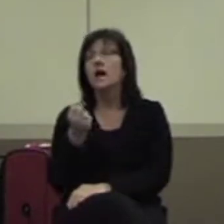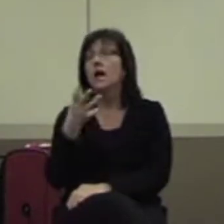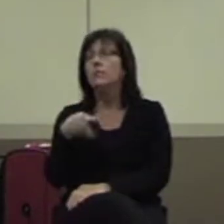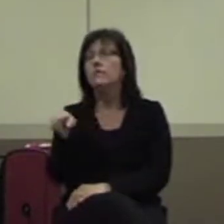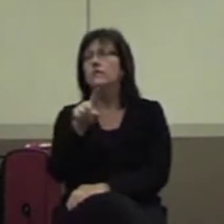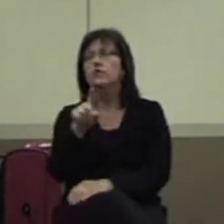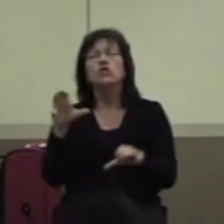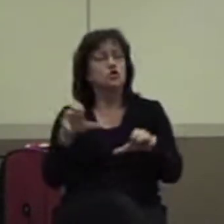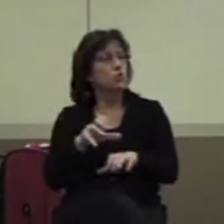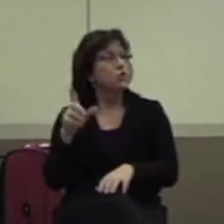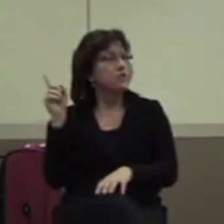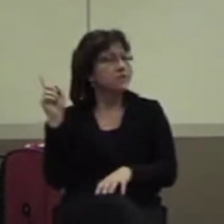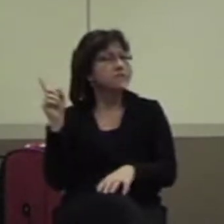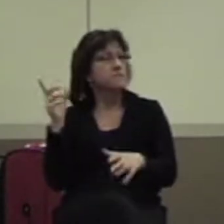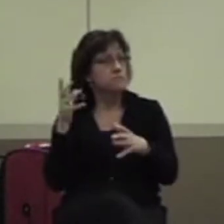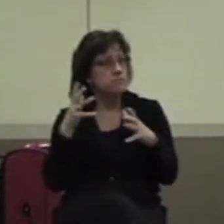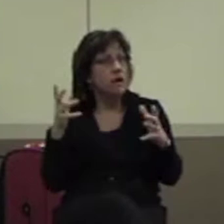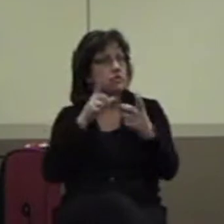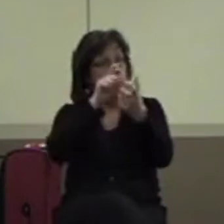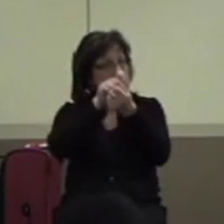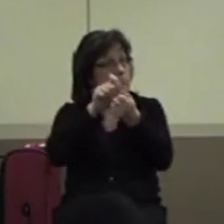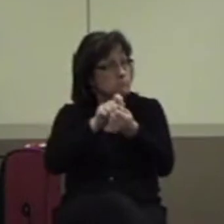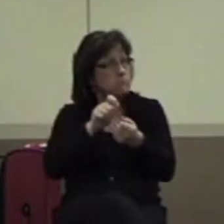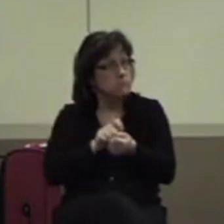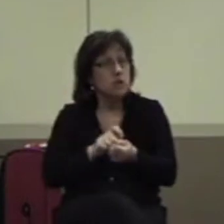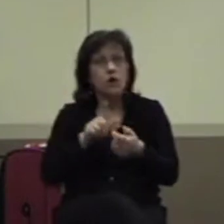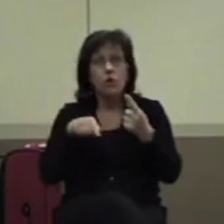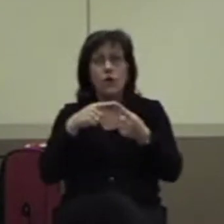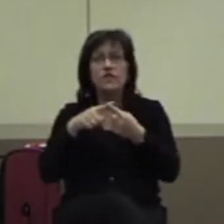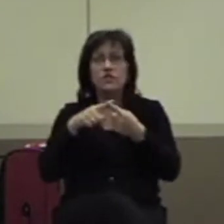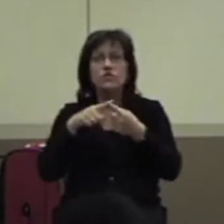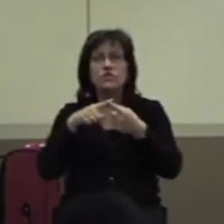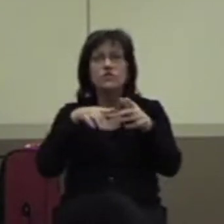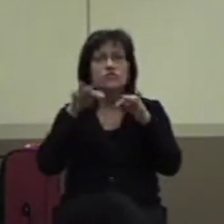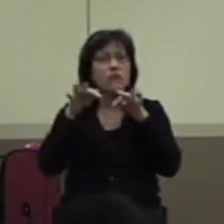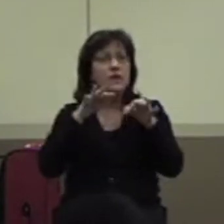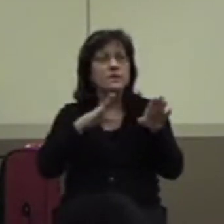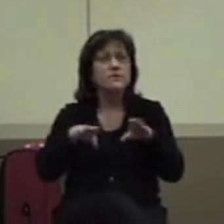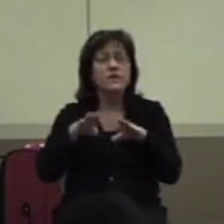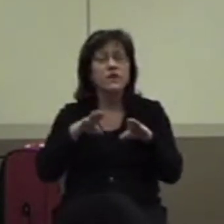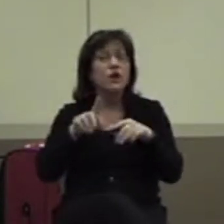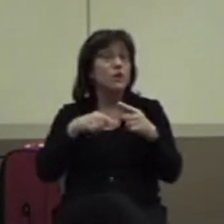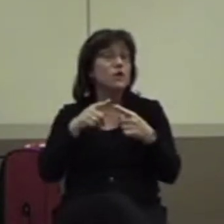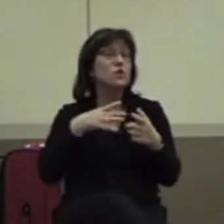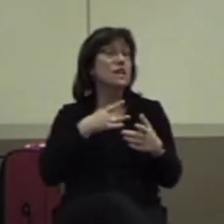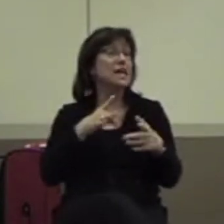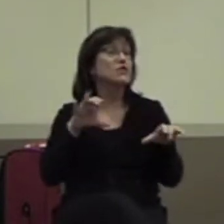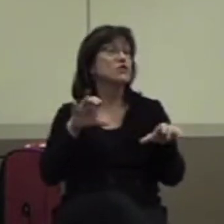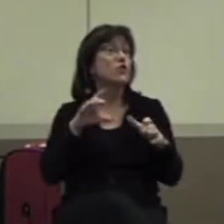How many of you do this much detail when you describe behaviors you'd like to what for change?